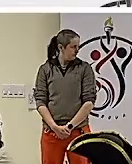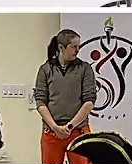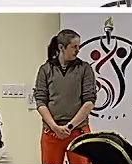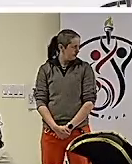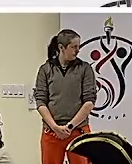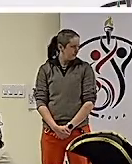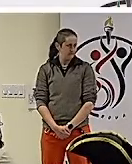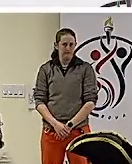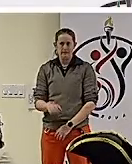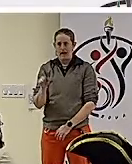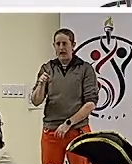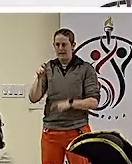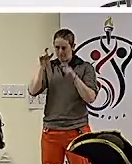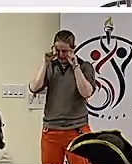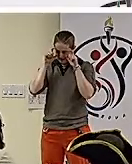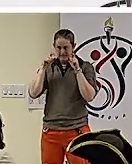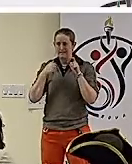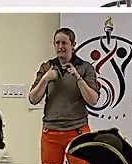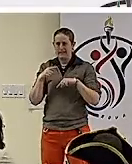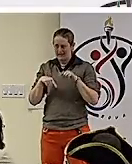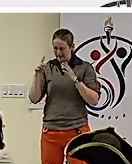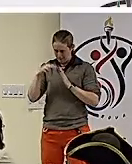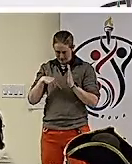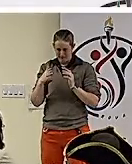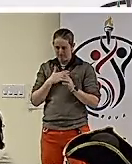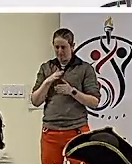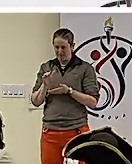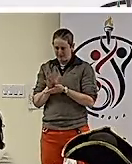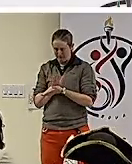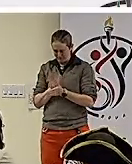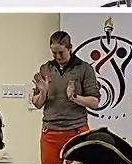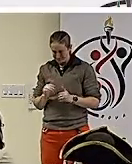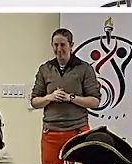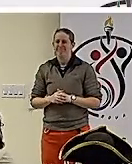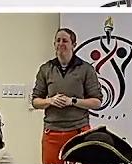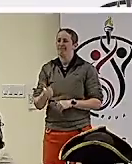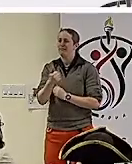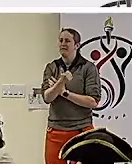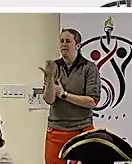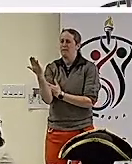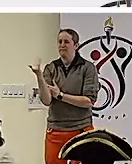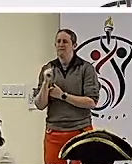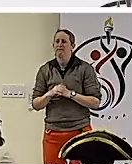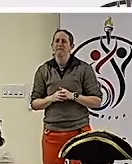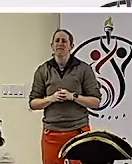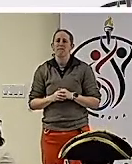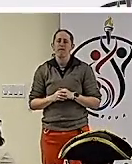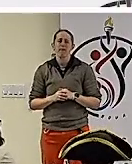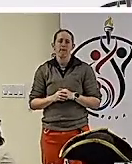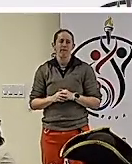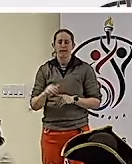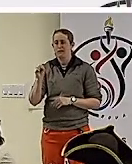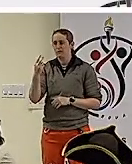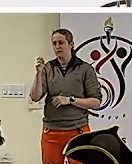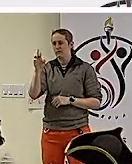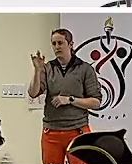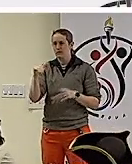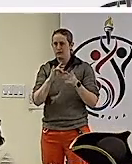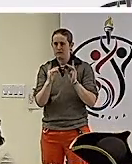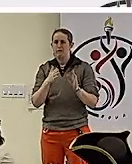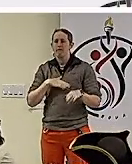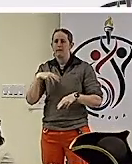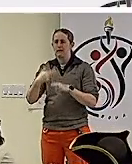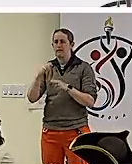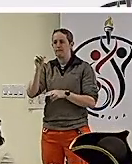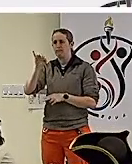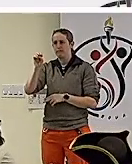I need my glasses to be able to see my notes. Good morning, everybody. So, as Sherry said, my name is Michelle Harris, and I'm